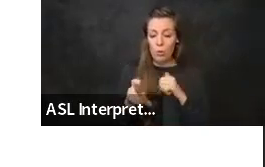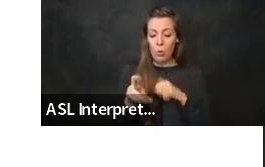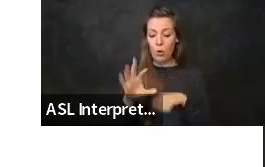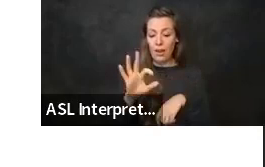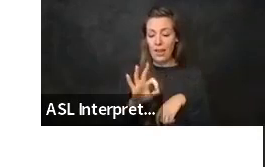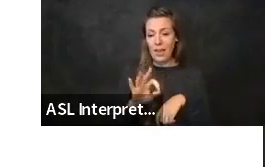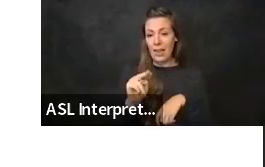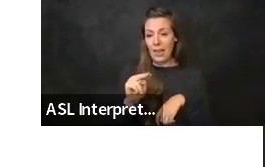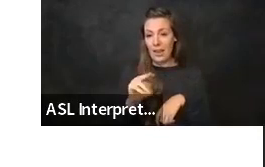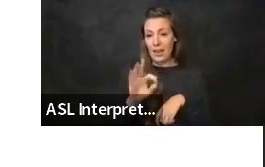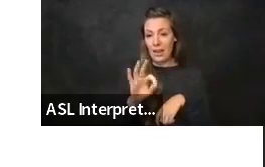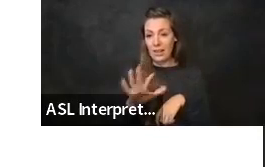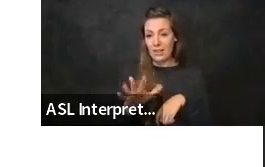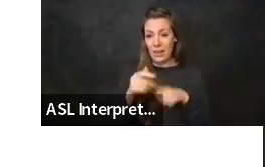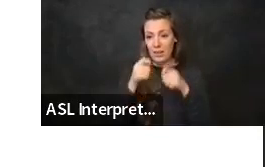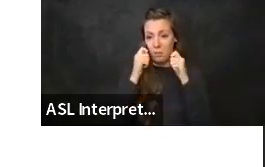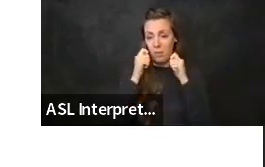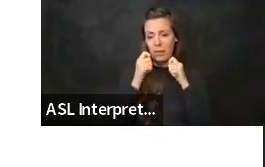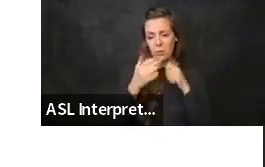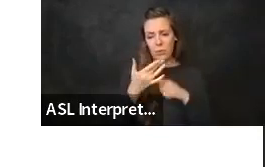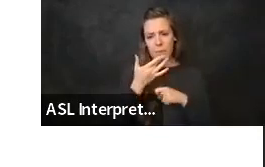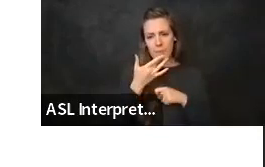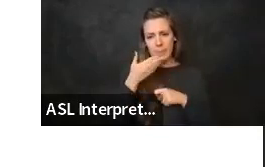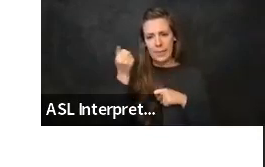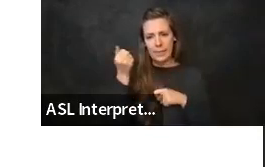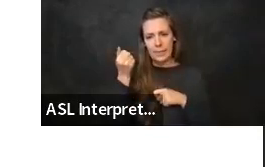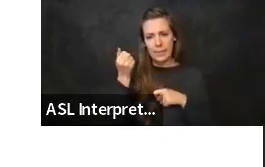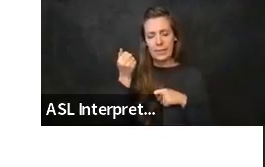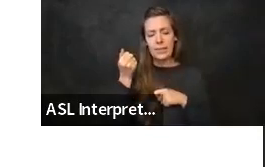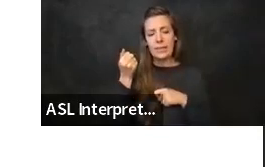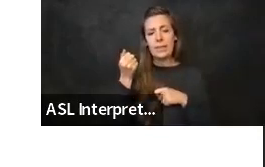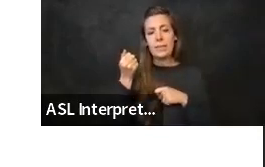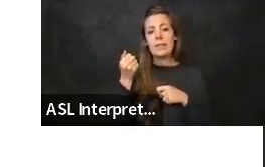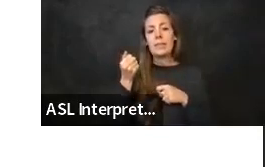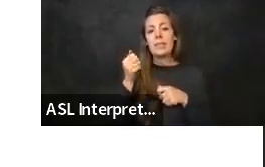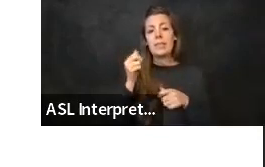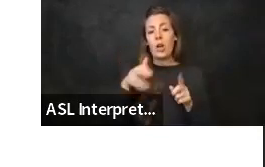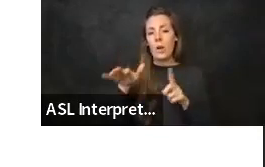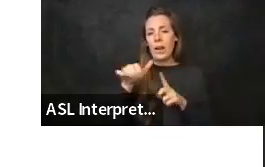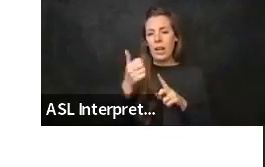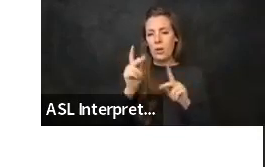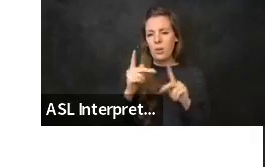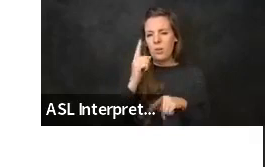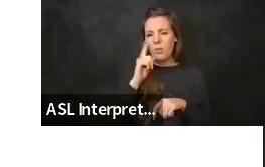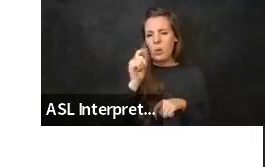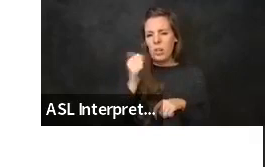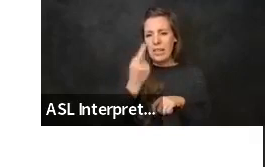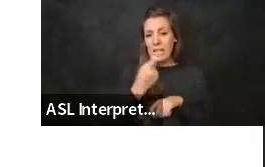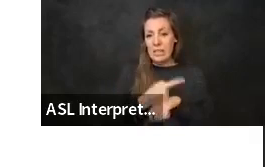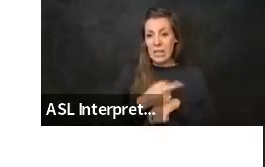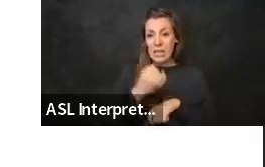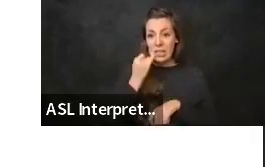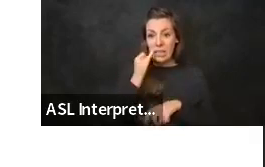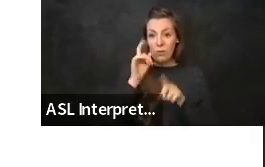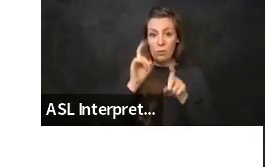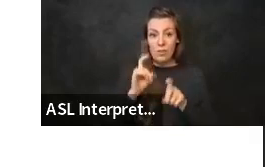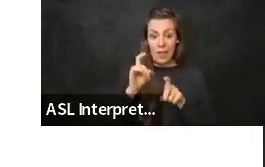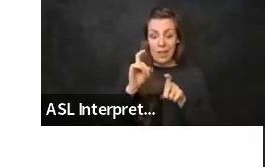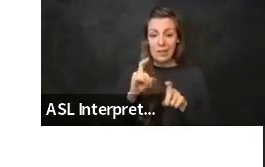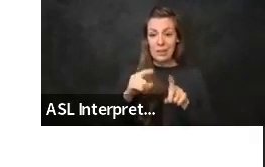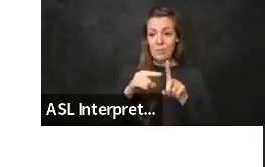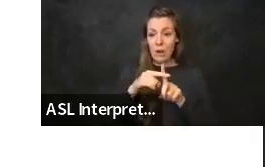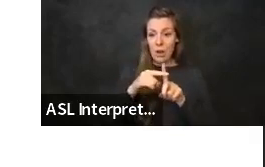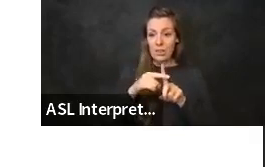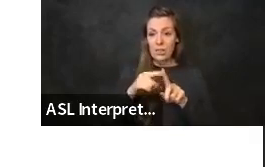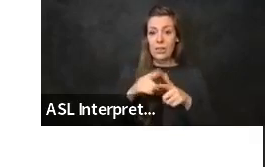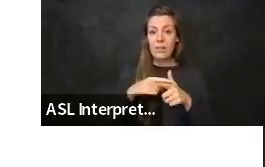preferable around others for 10 days, especially in indoor settings. And if you do test positive, then you would be a